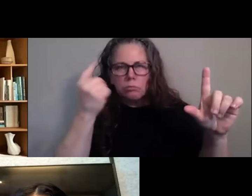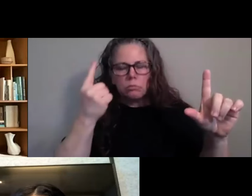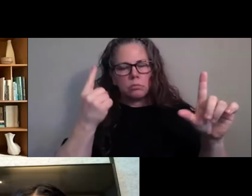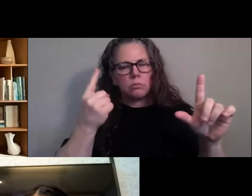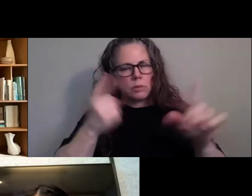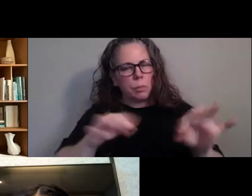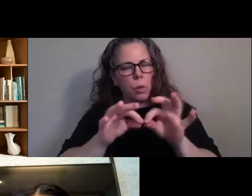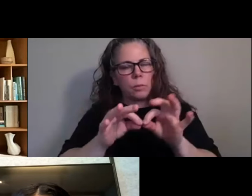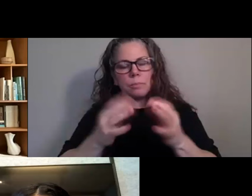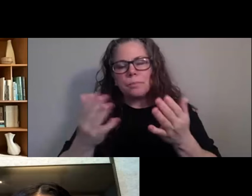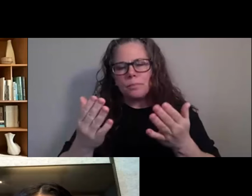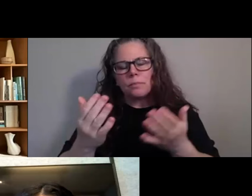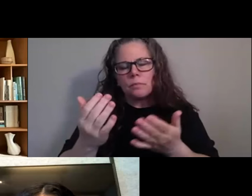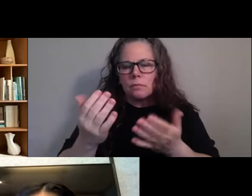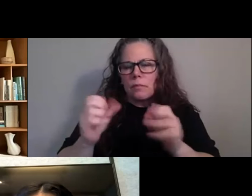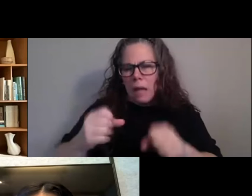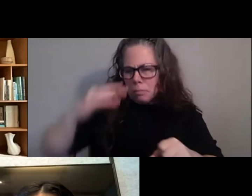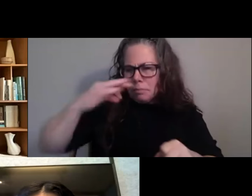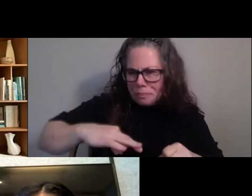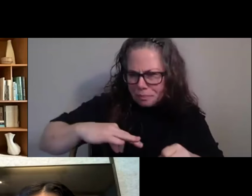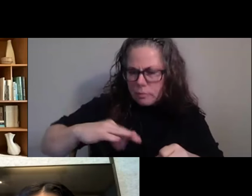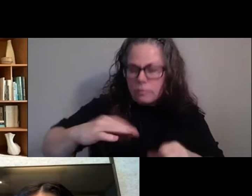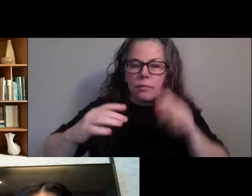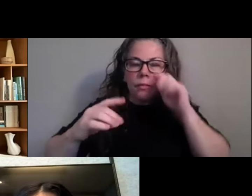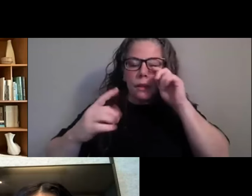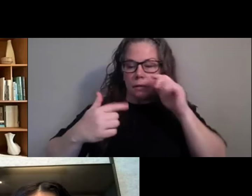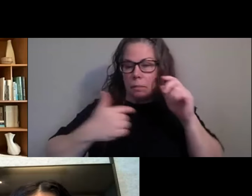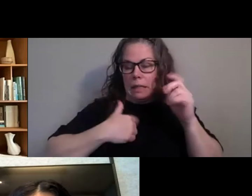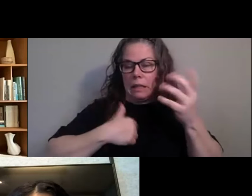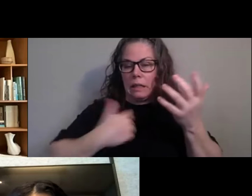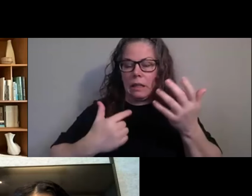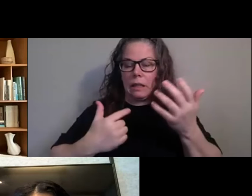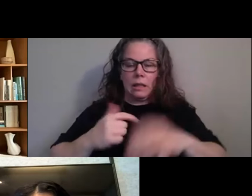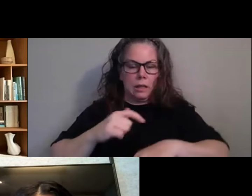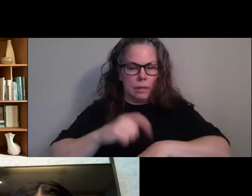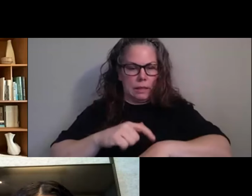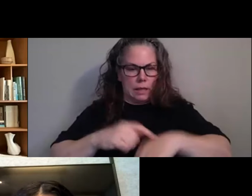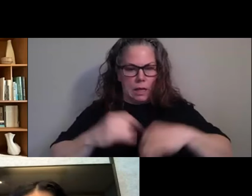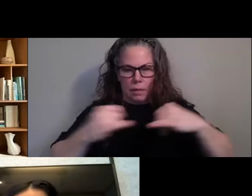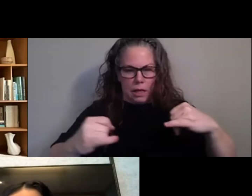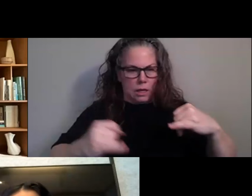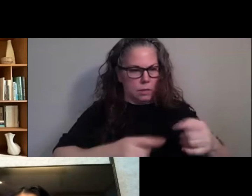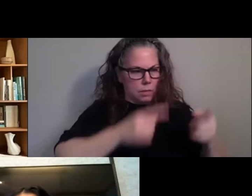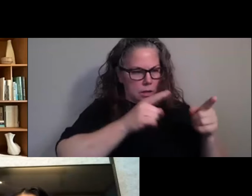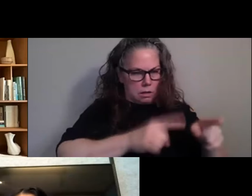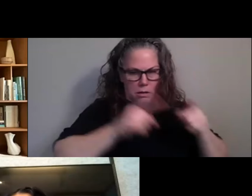Just set up I think it's helpful for myself, especially just to set up a timeline, like make a map about